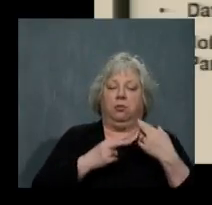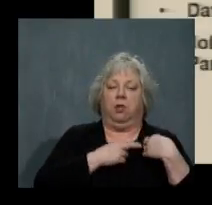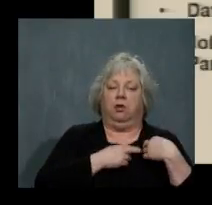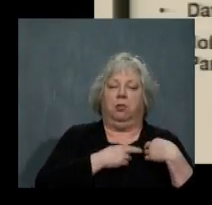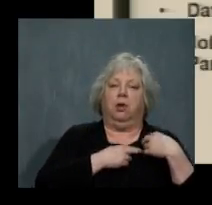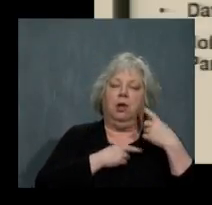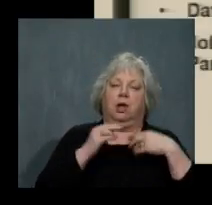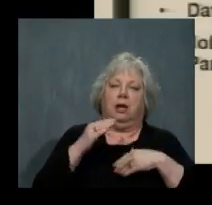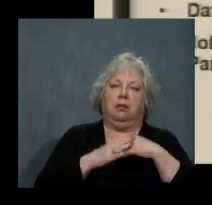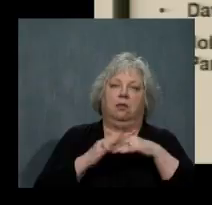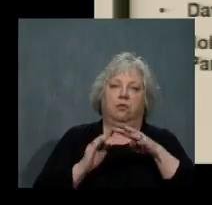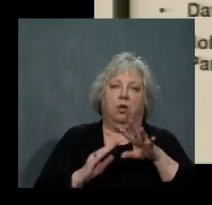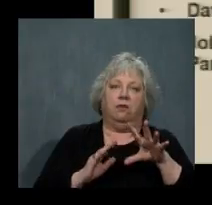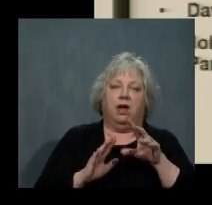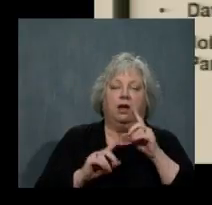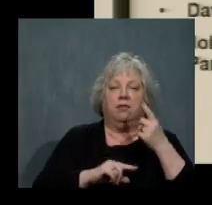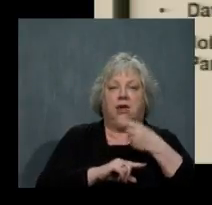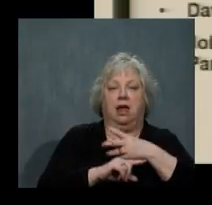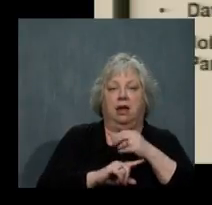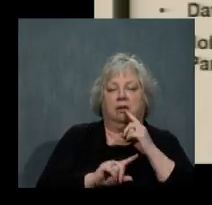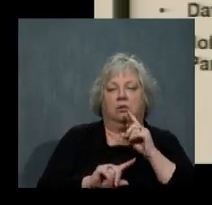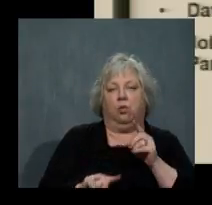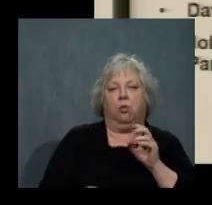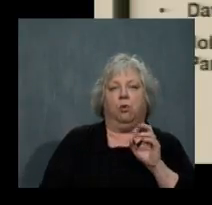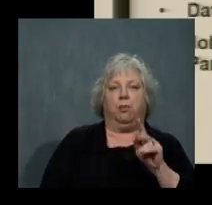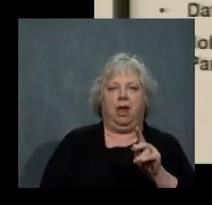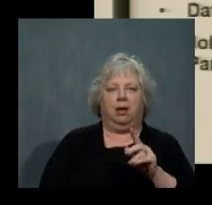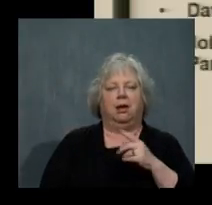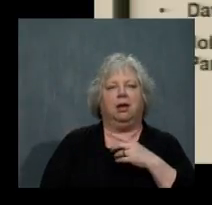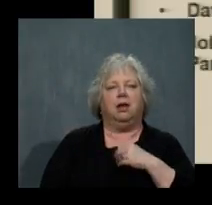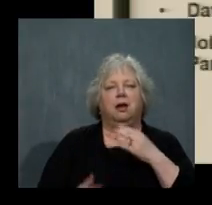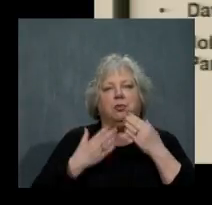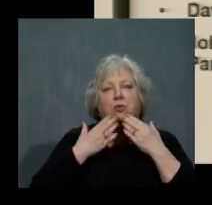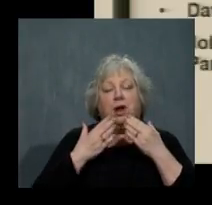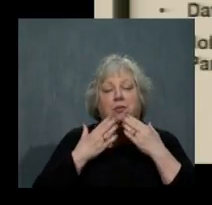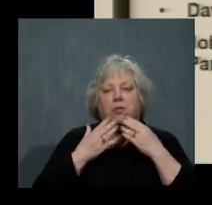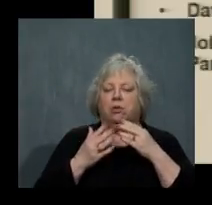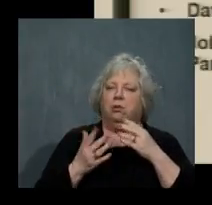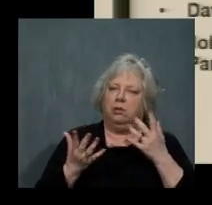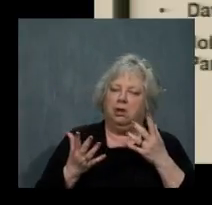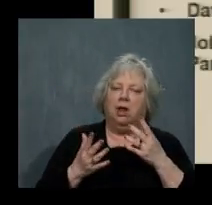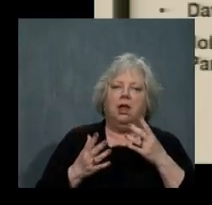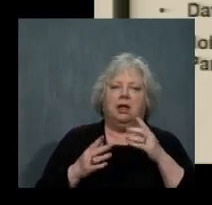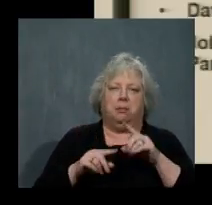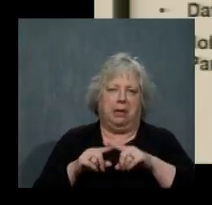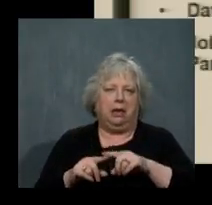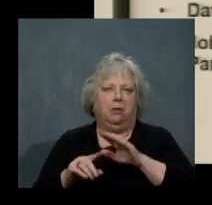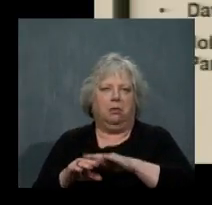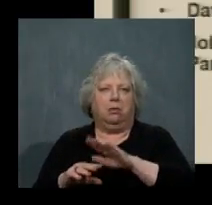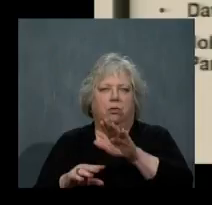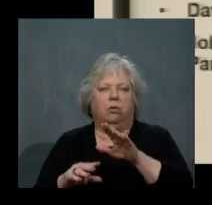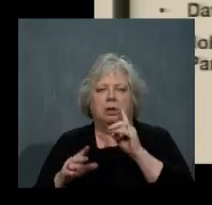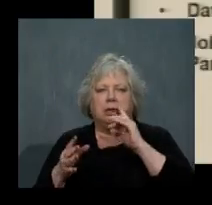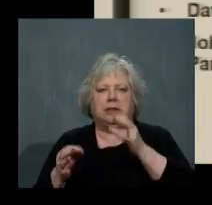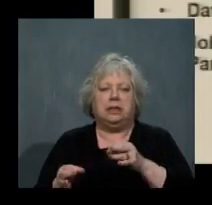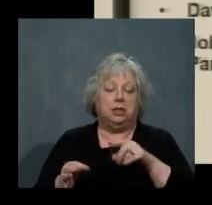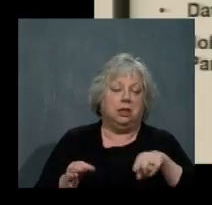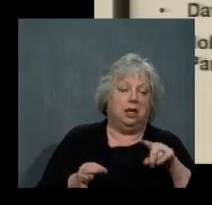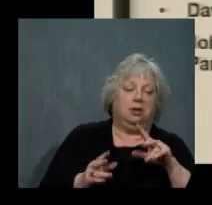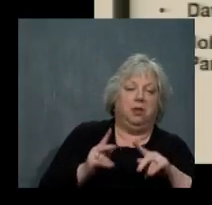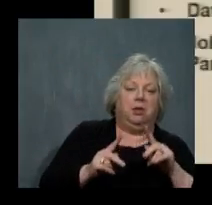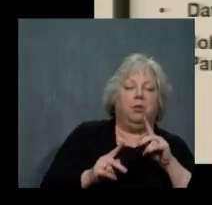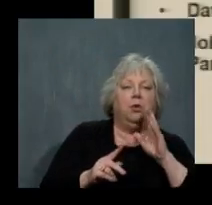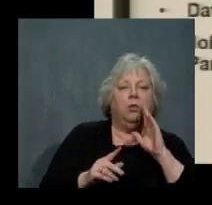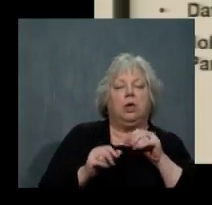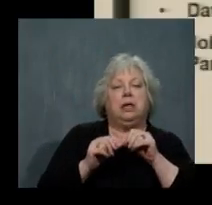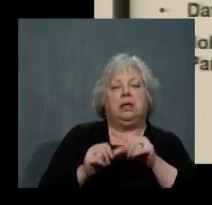back. And I'm grateful that pending y'all's decision tonight, that these people remain steadfast and committed to the cause